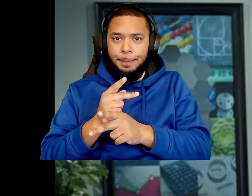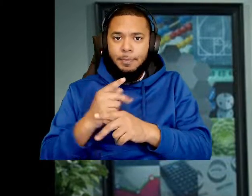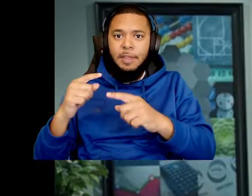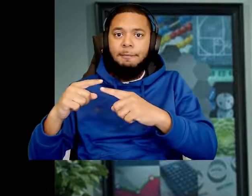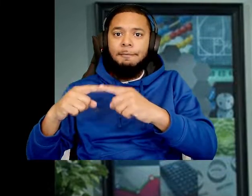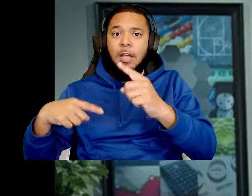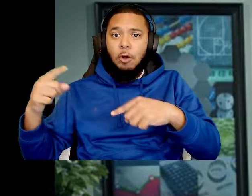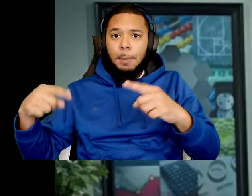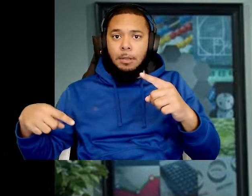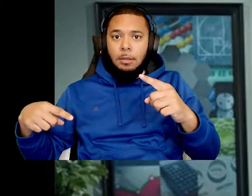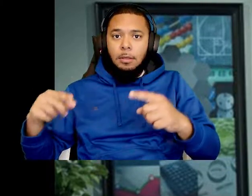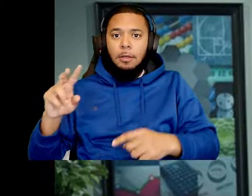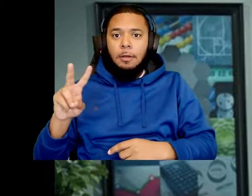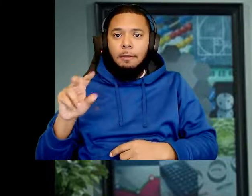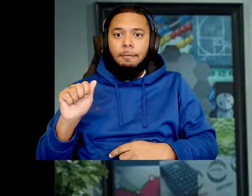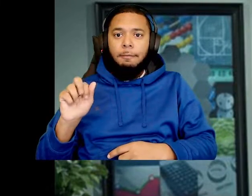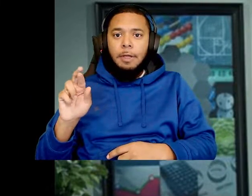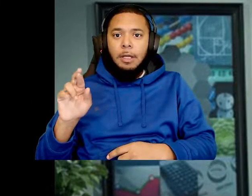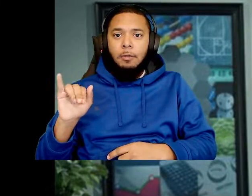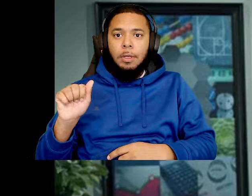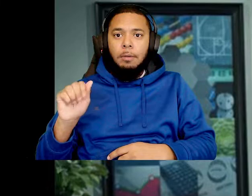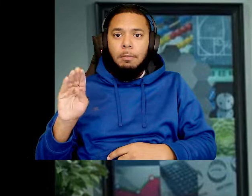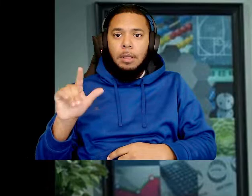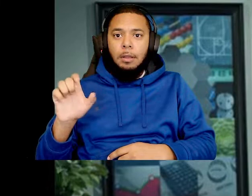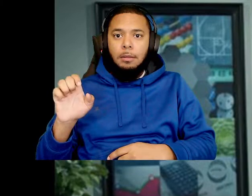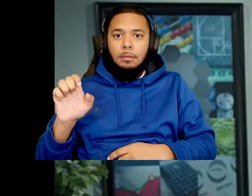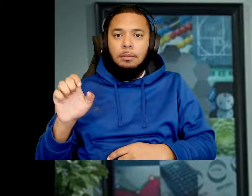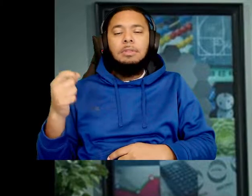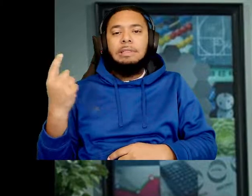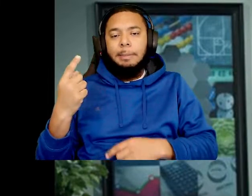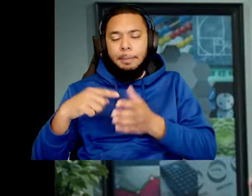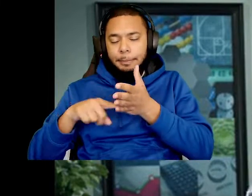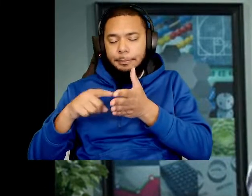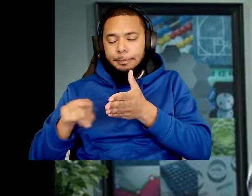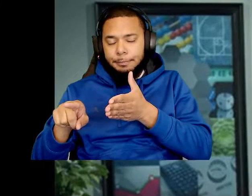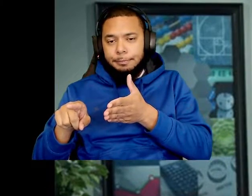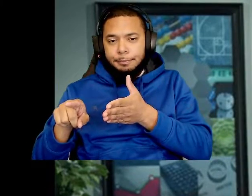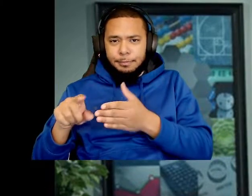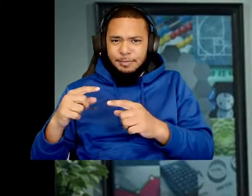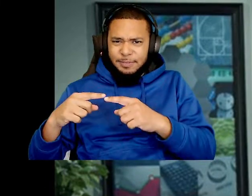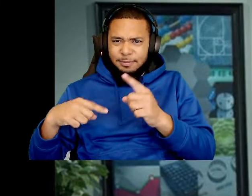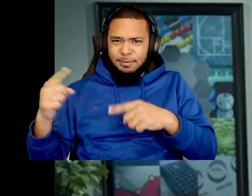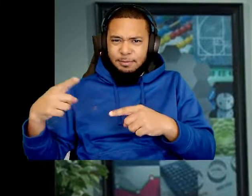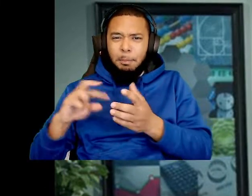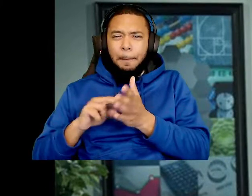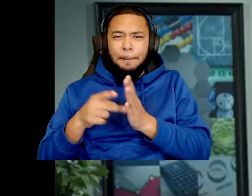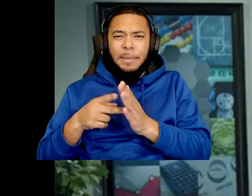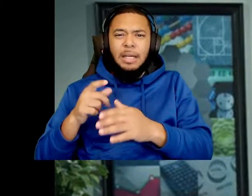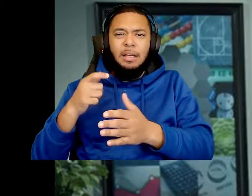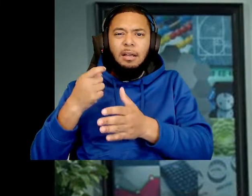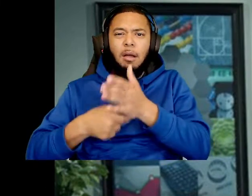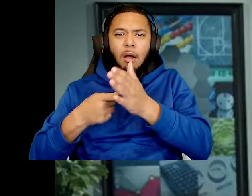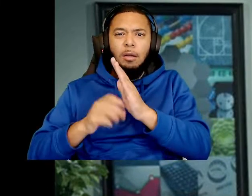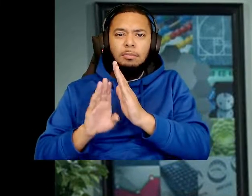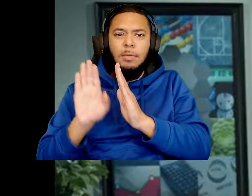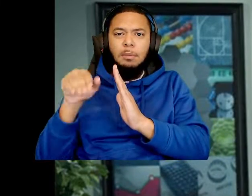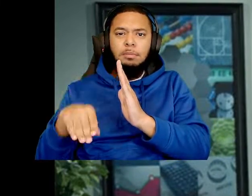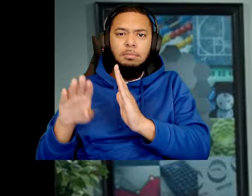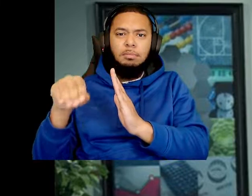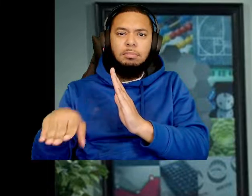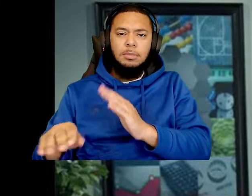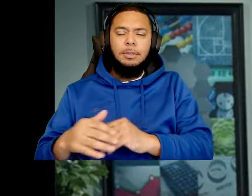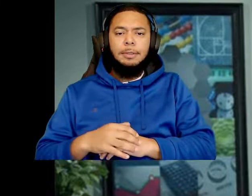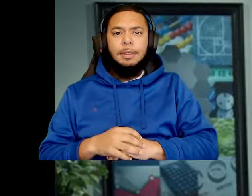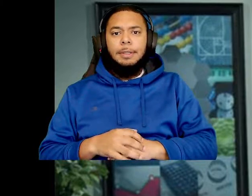variable bill or a variable expense, something that you have to pay. And variable means it's going to change. Right? So you could